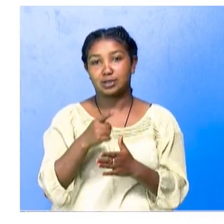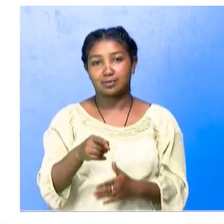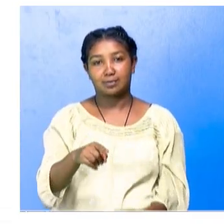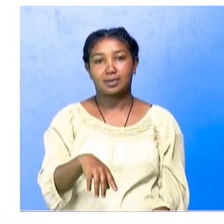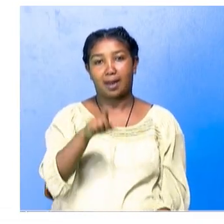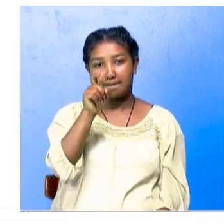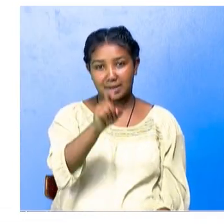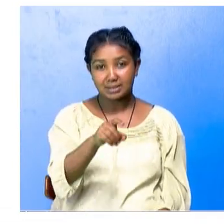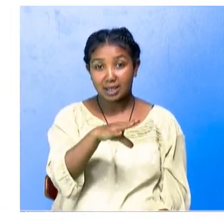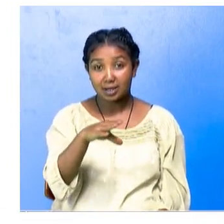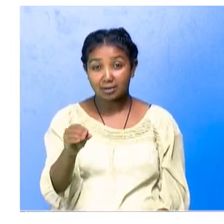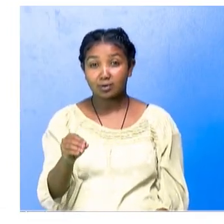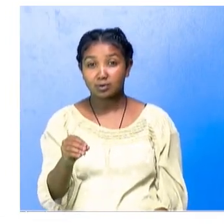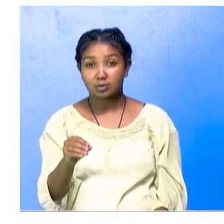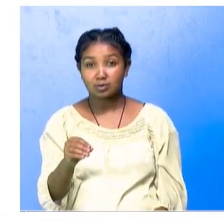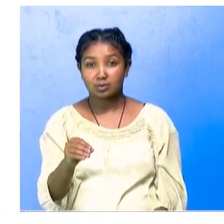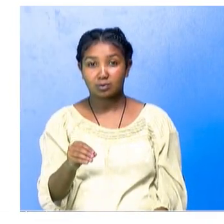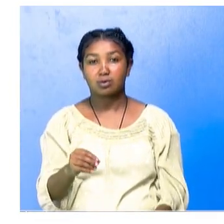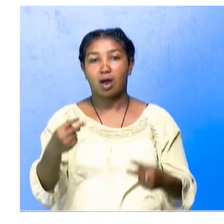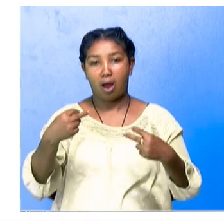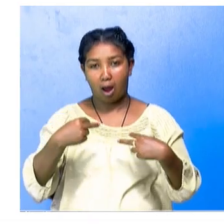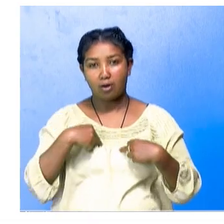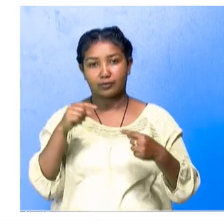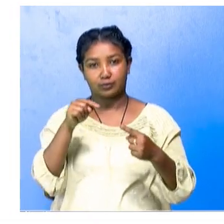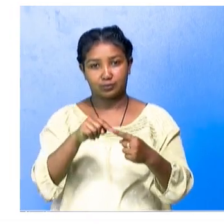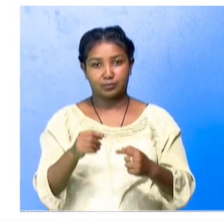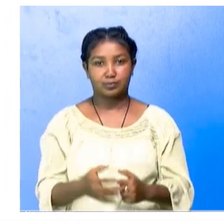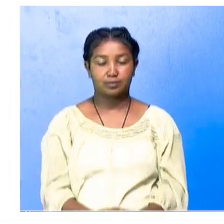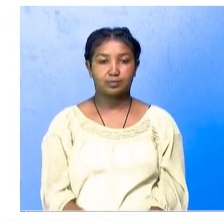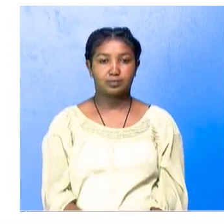must and also have to.